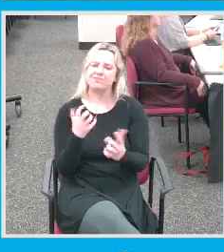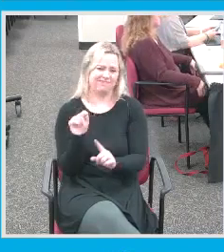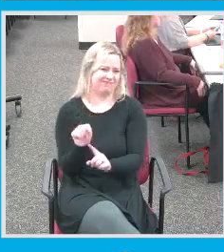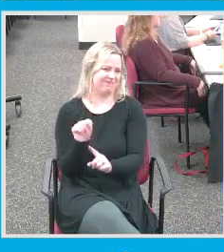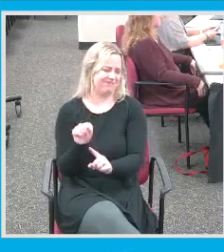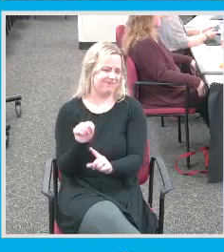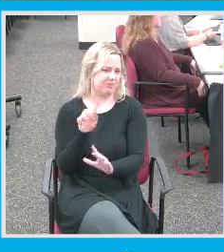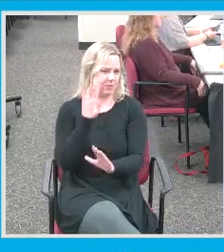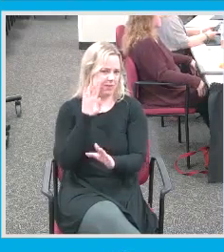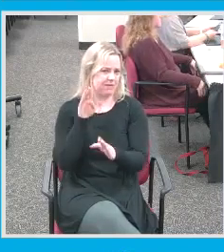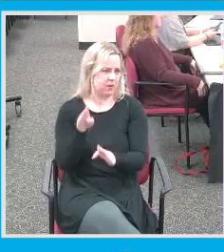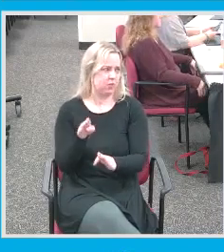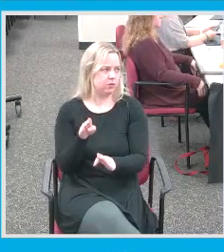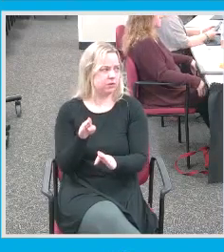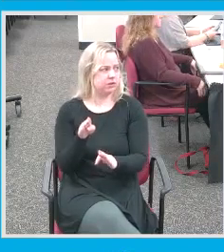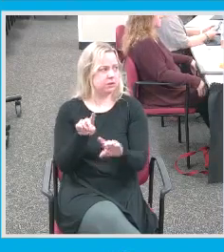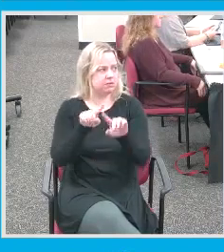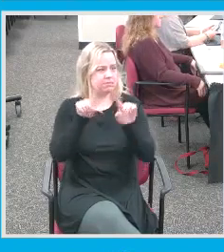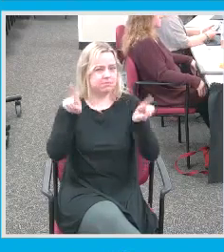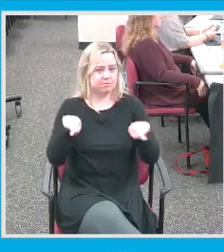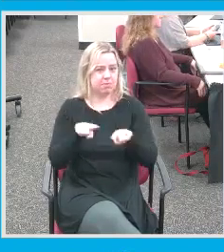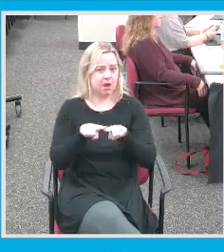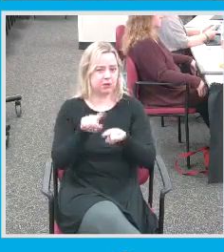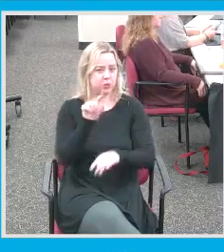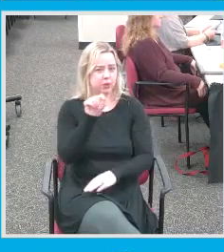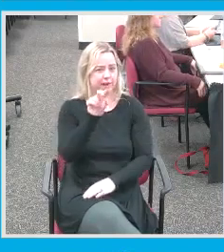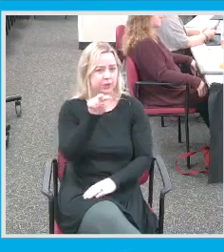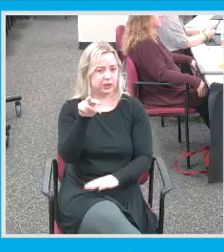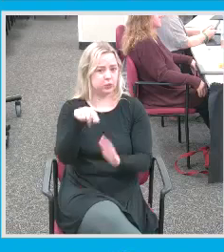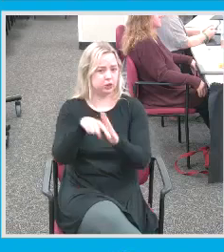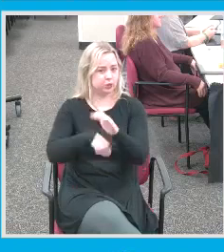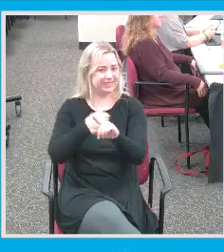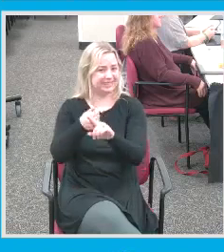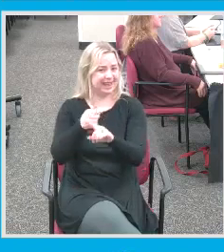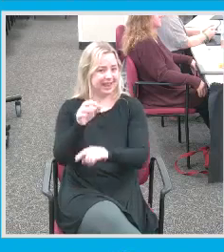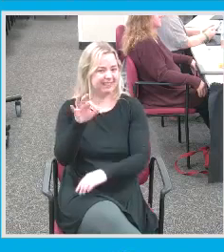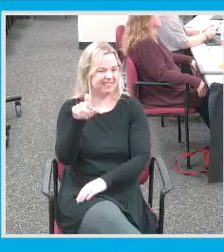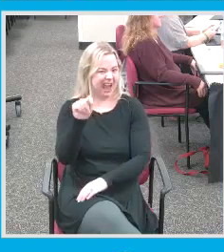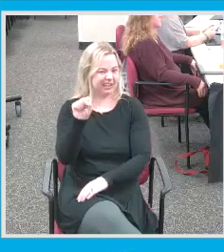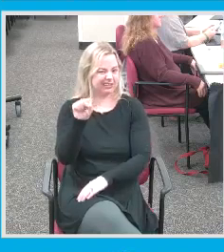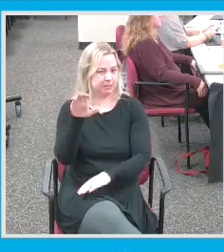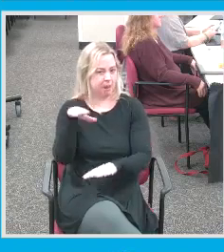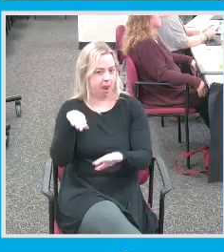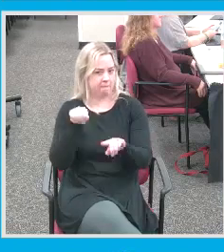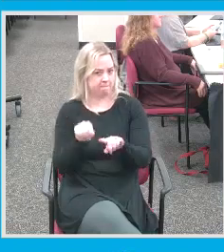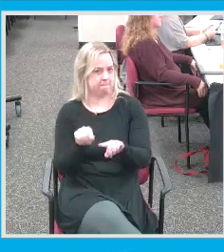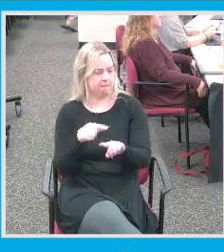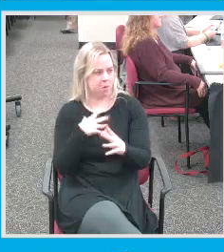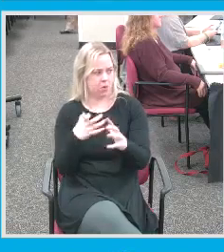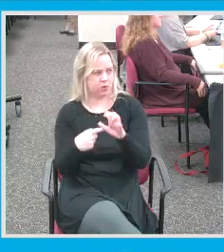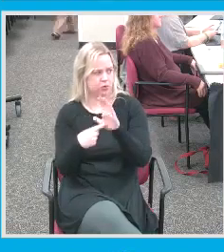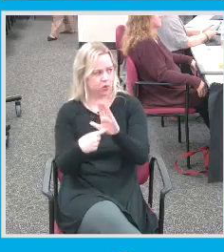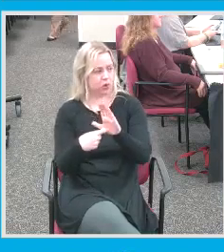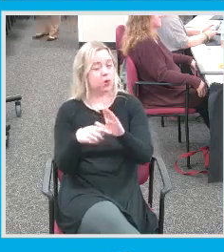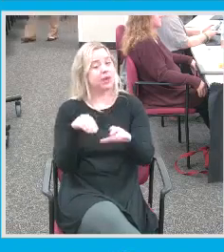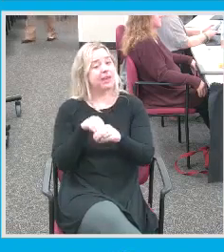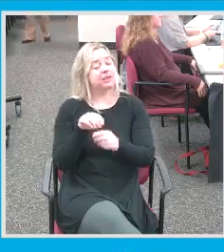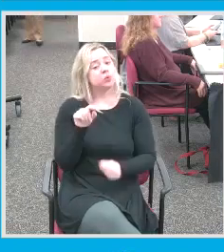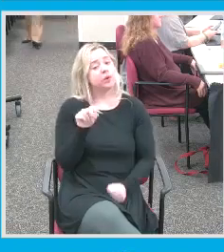to the box 2022 suicide facts. Let's drop on down to the bottom. So in